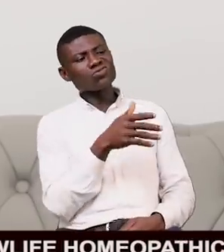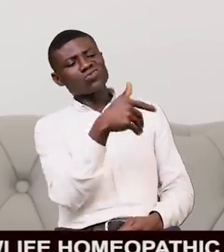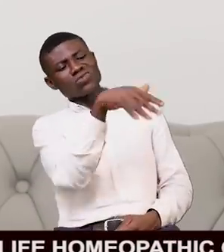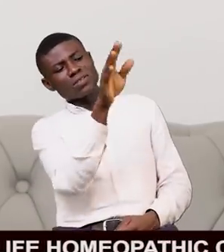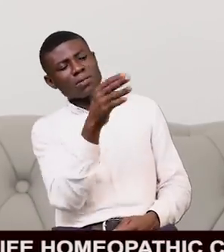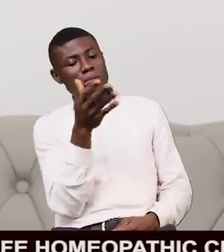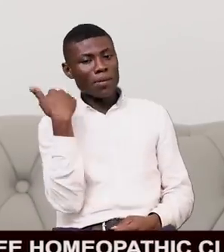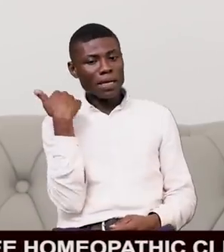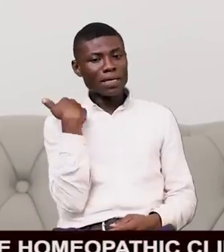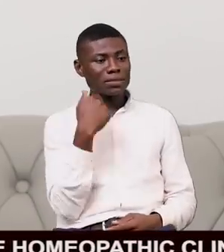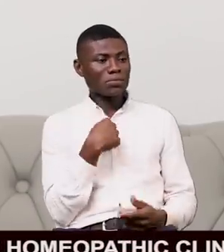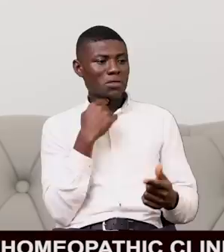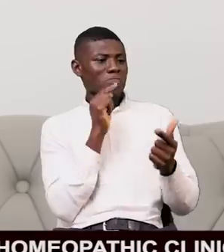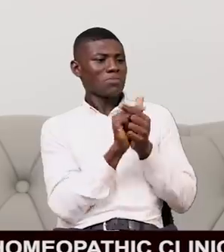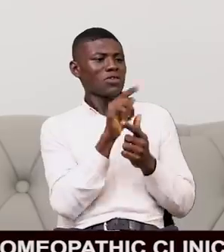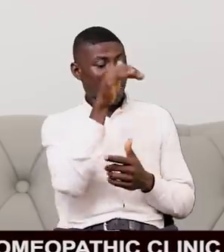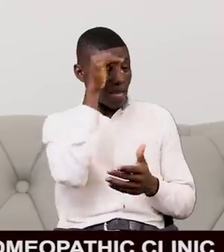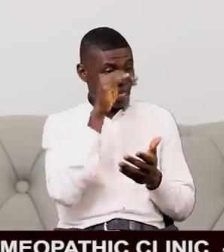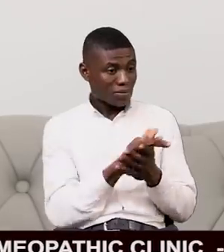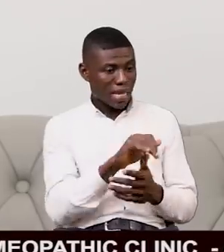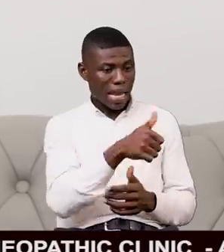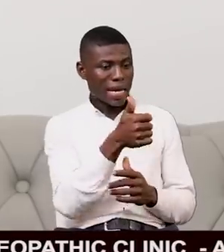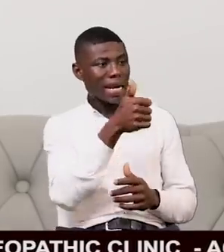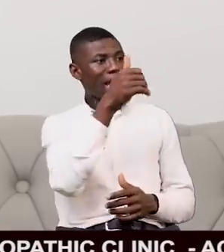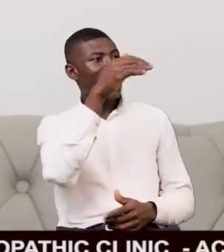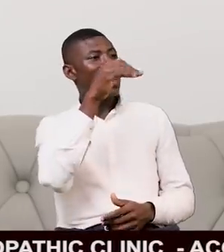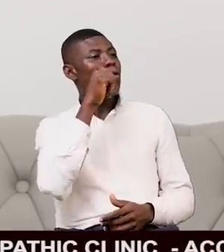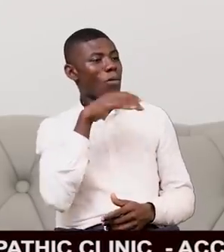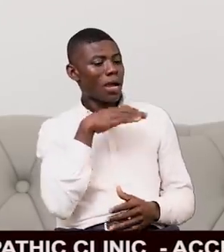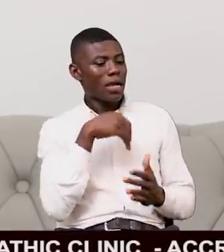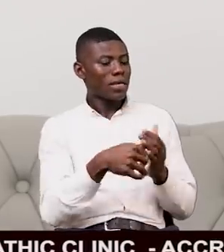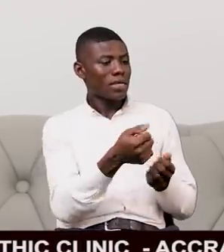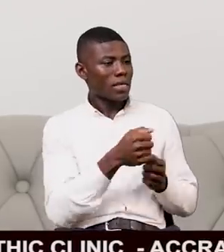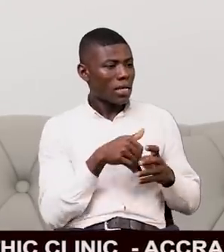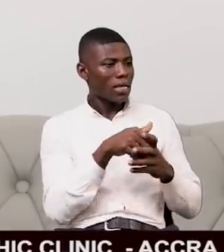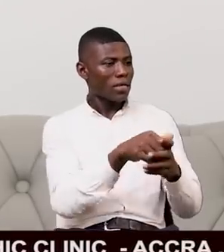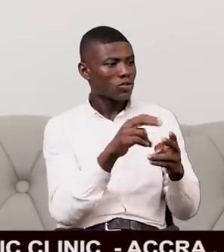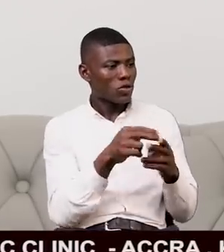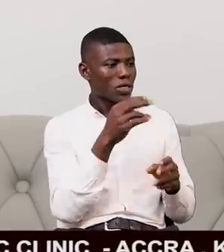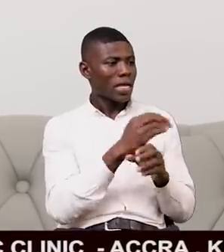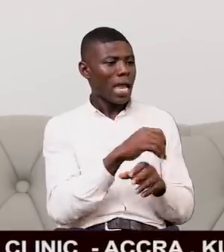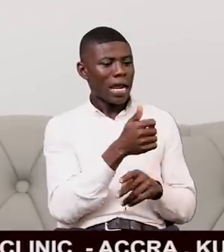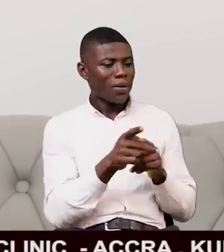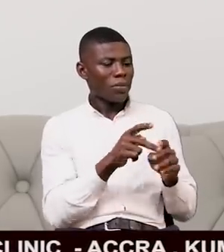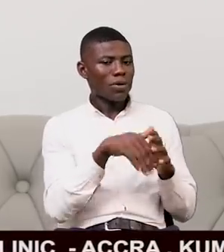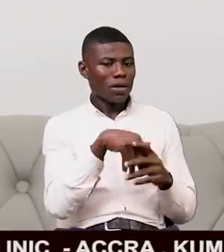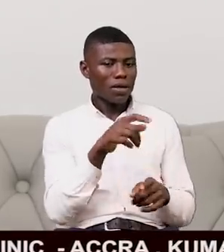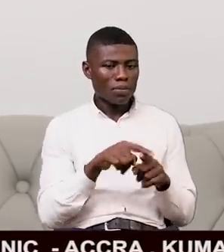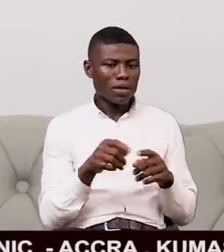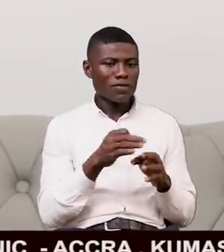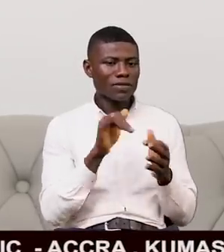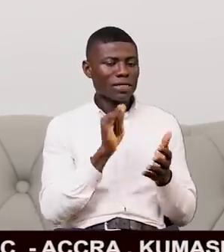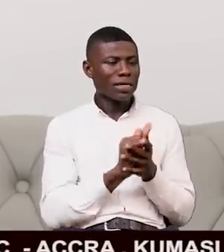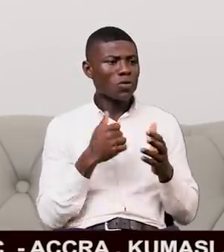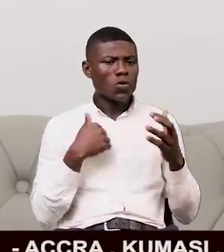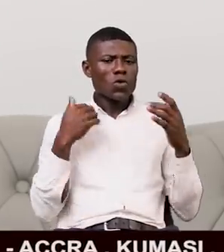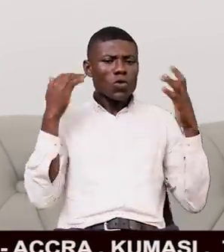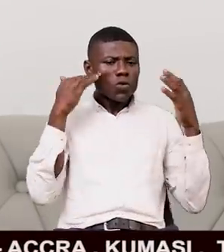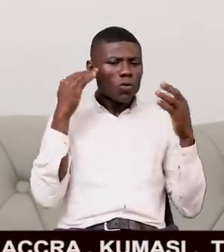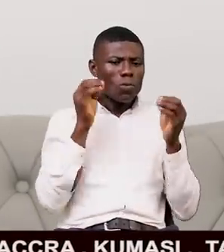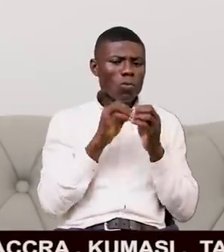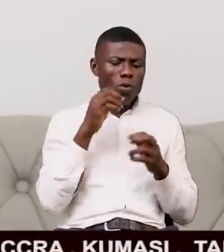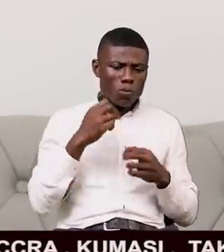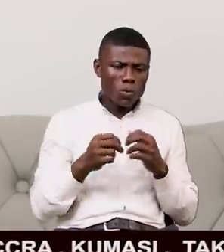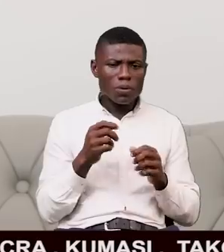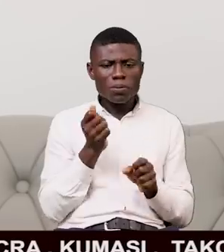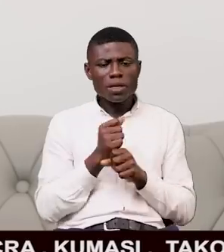look whom she and a crow before for a crown at Telecam, one of this can in many dee. What this kind of shabon ten so for. Nti eba ne saa no a edin se bebrebe